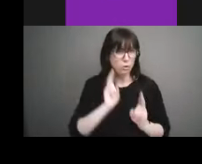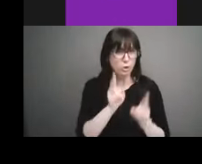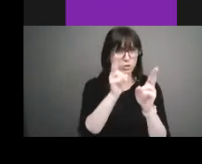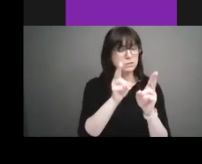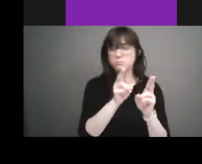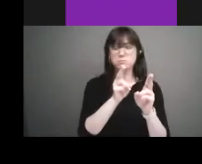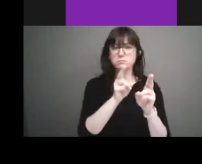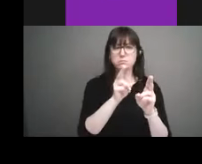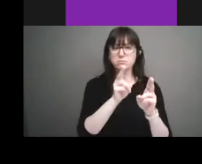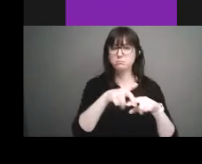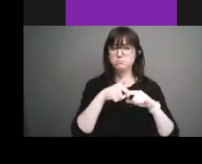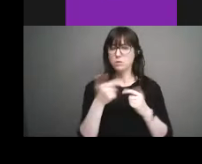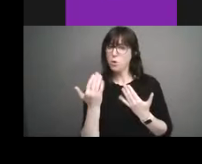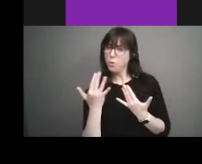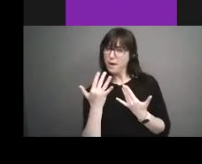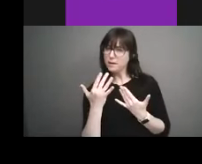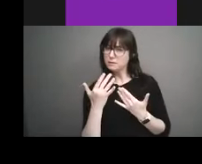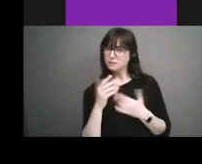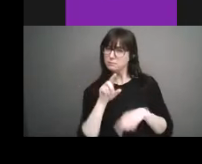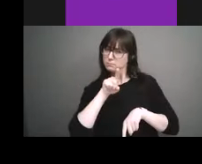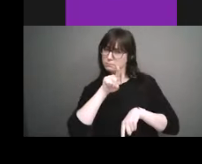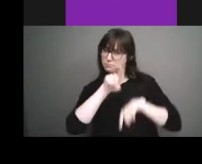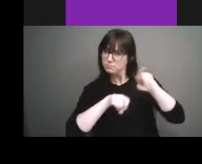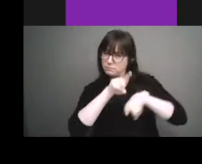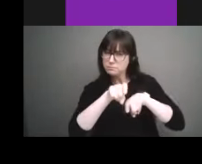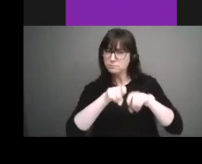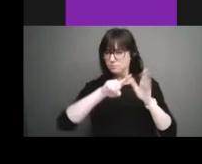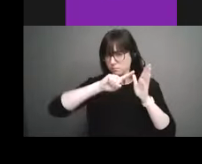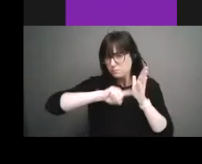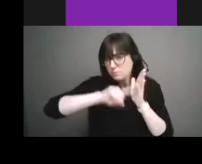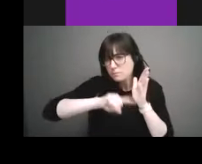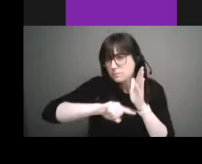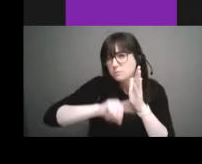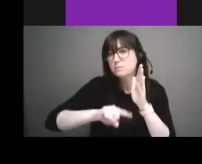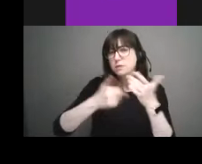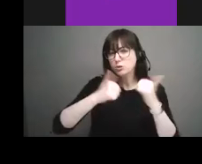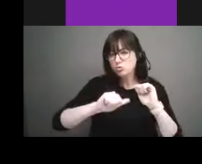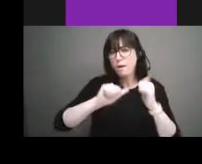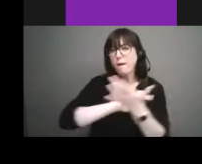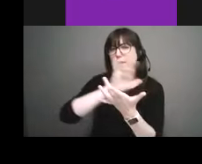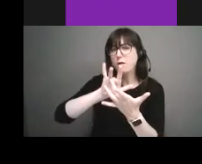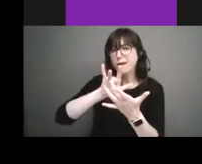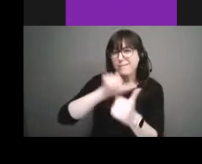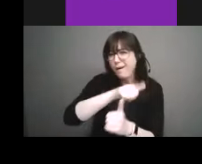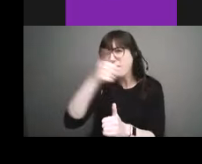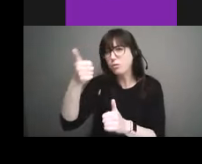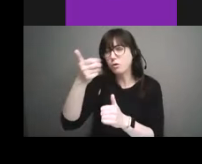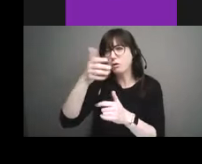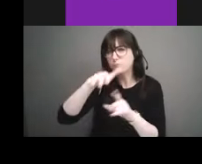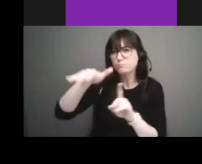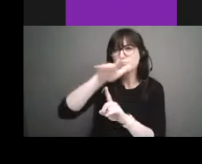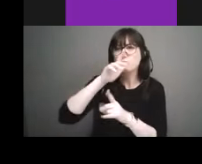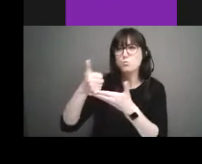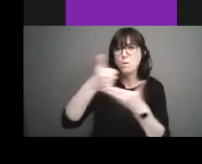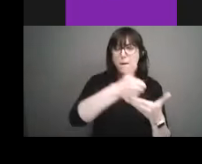Wait, investigate afterwards, and try to get in contact with somebody who can assist